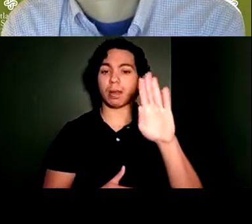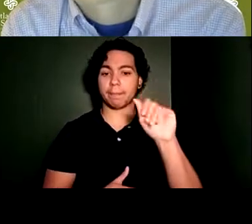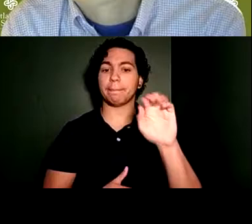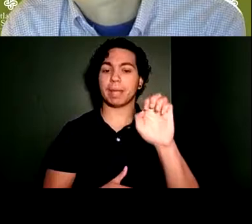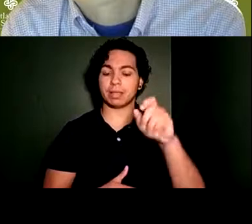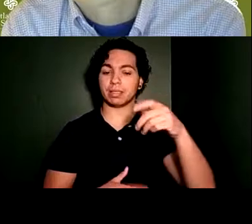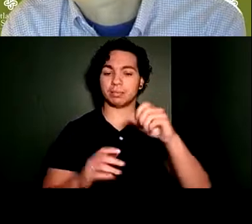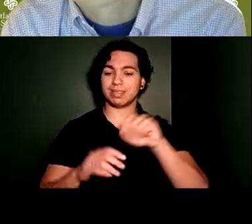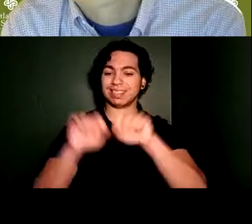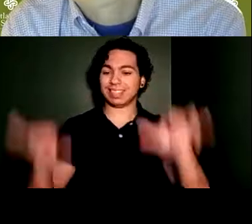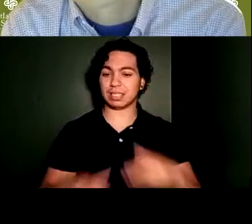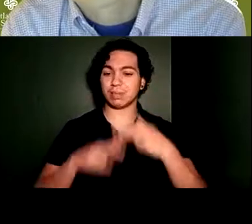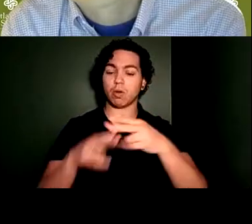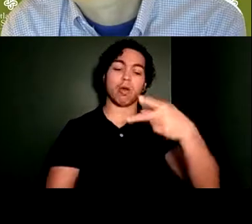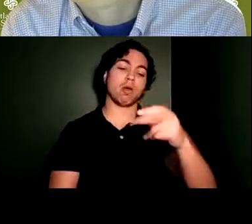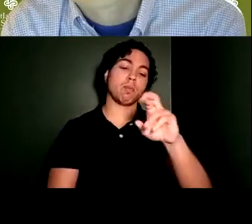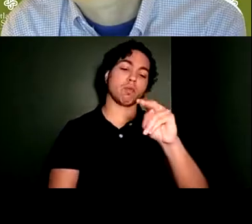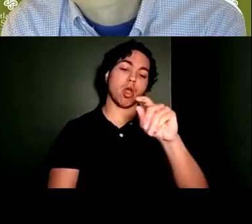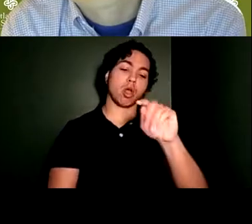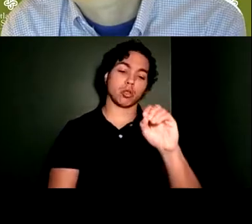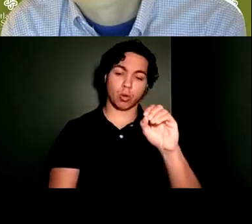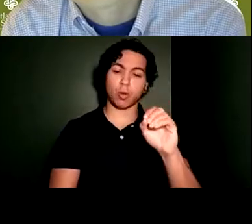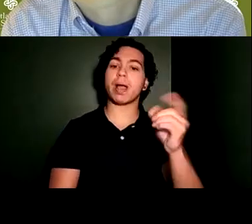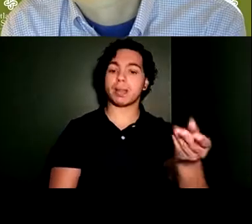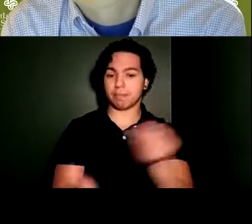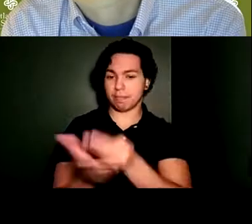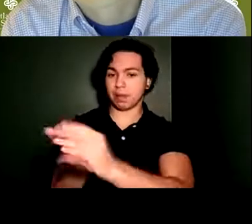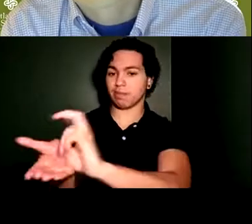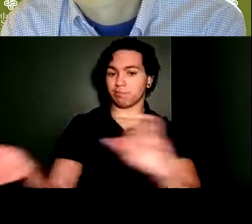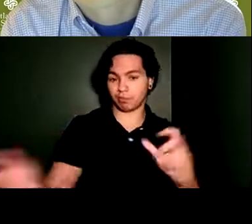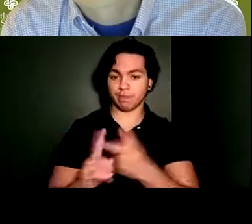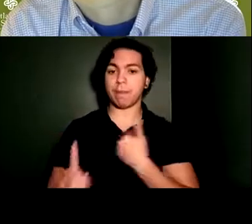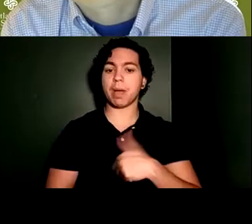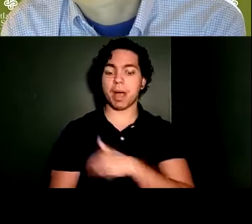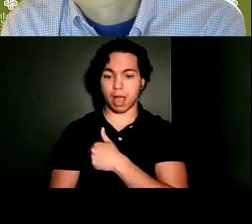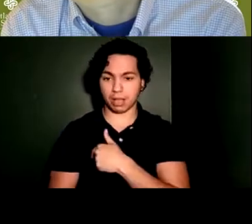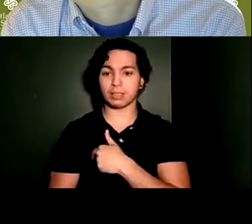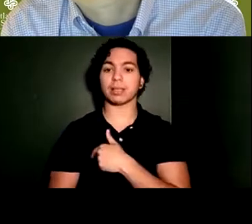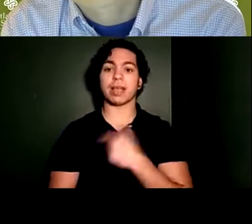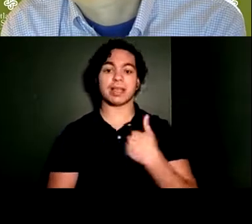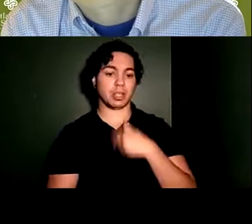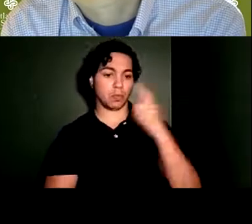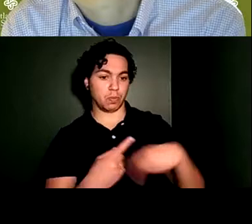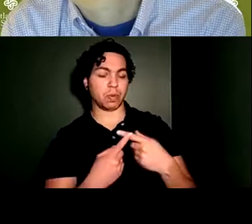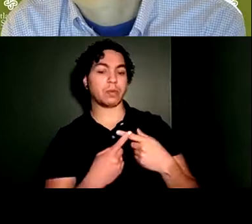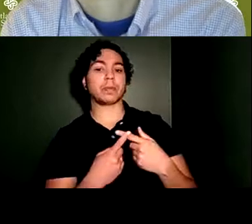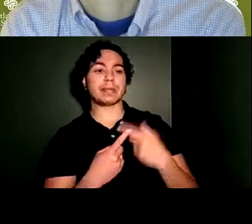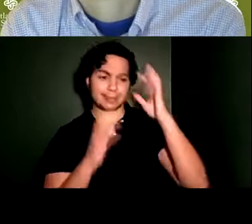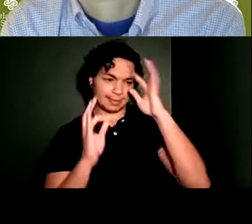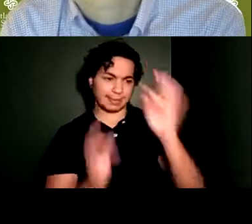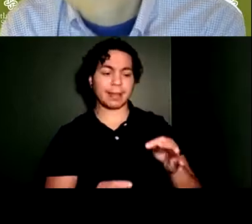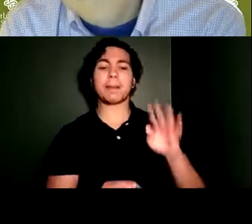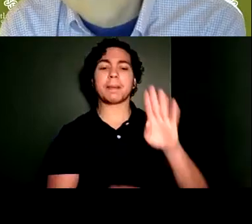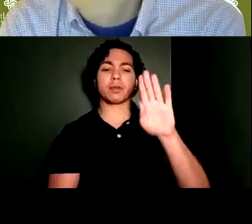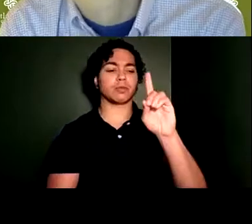that we lost funding for, and that failed. And that was kind of what opened up the doors for Seattle to pilot dockless bike share just a few